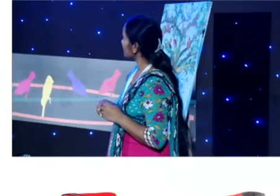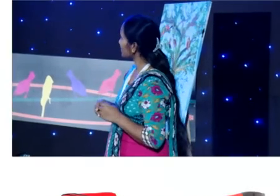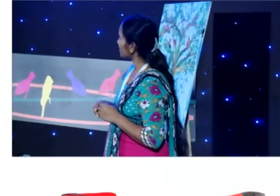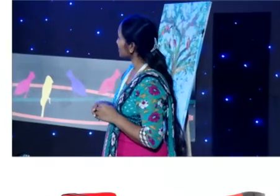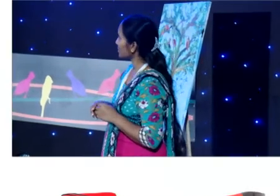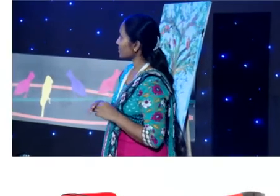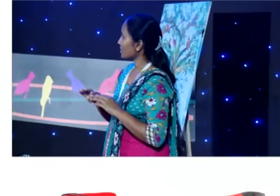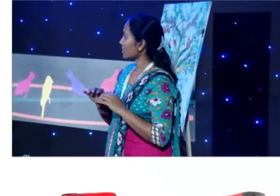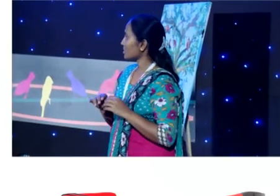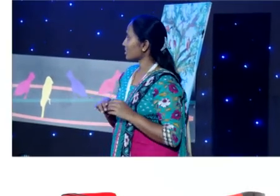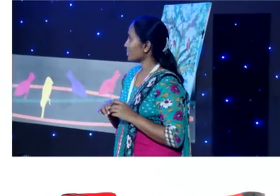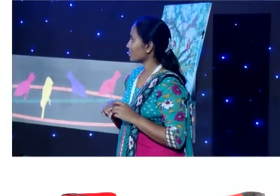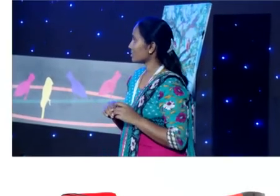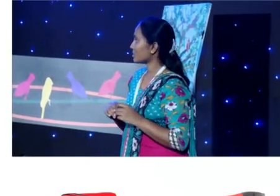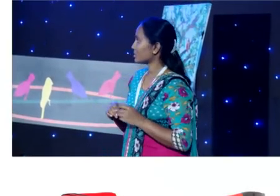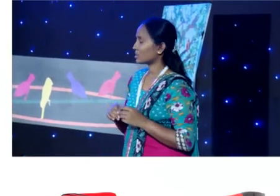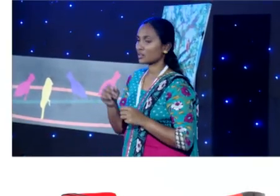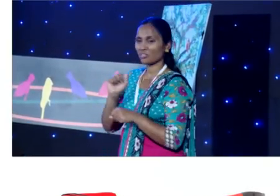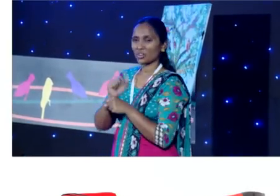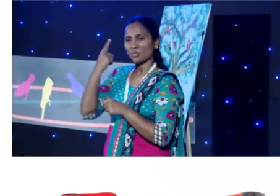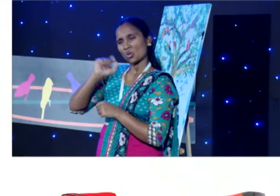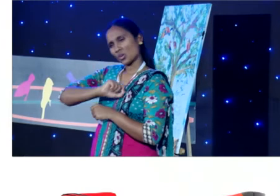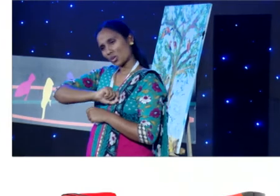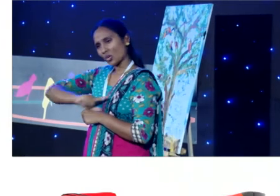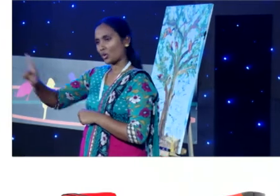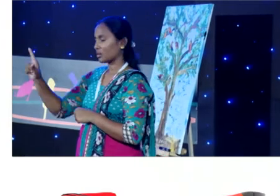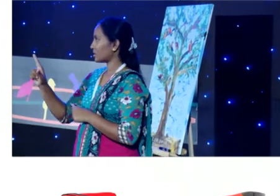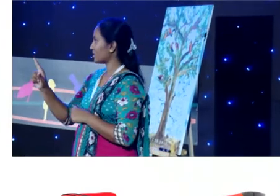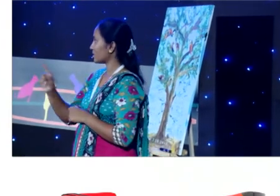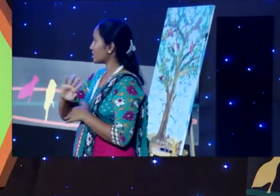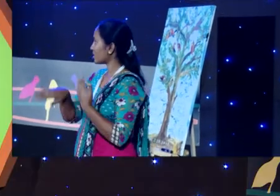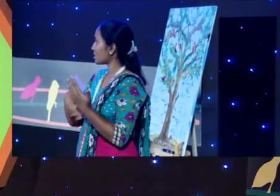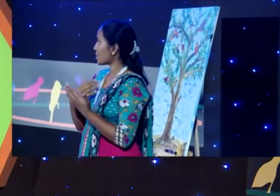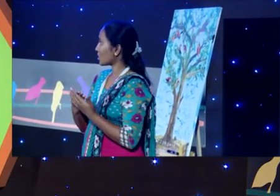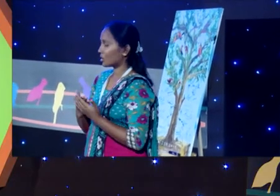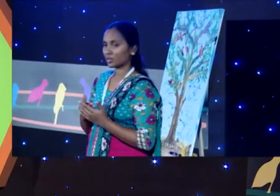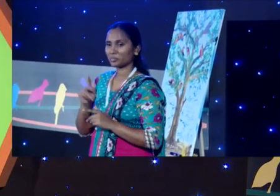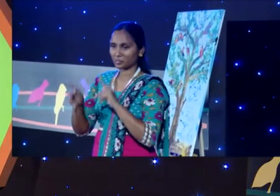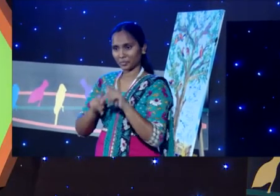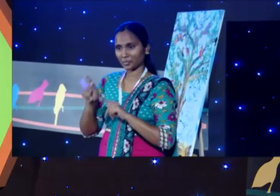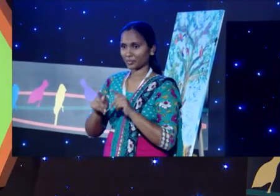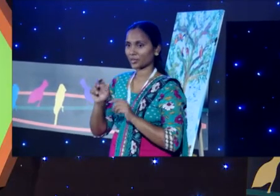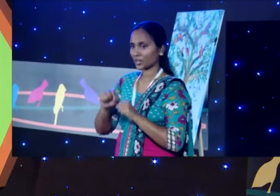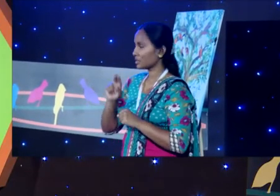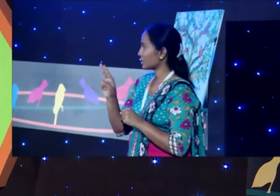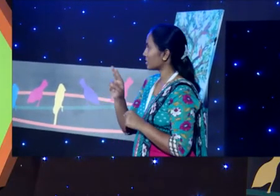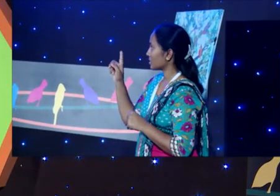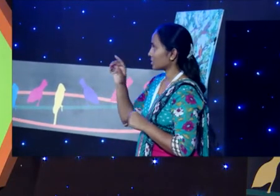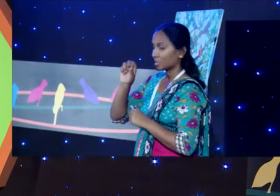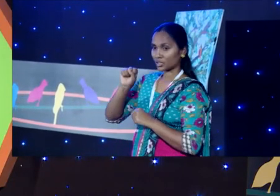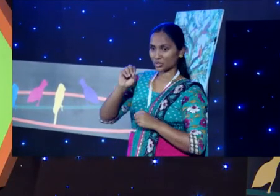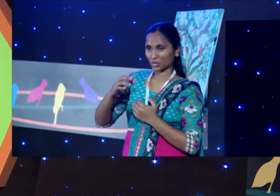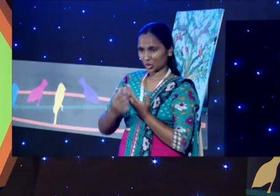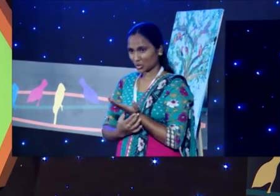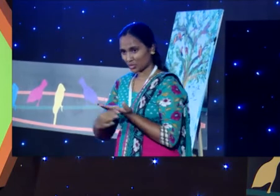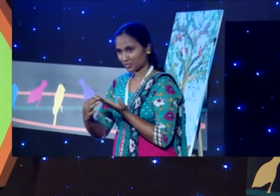it work for everybody across boundaries? So this is an insole that just goes inside an issue that